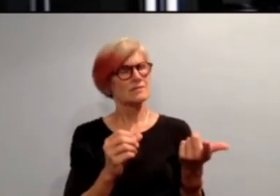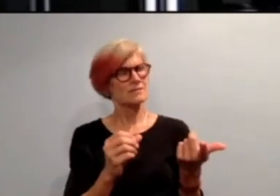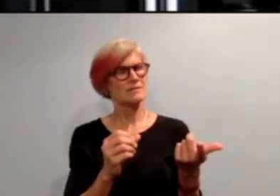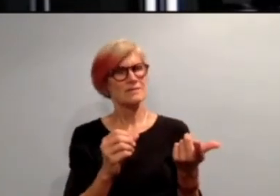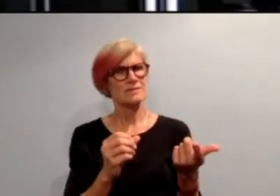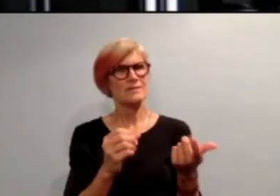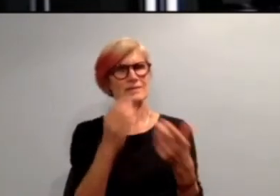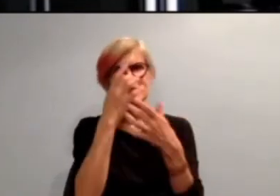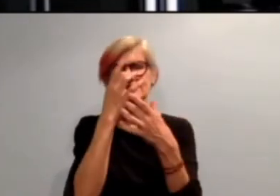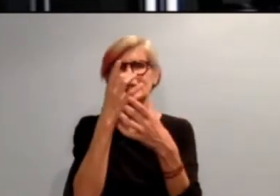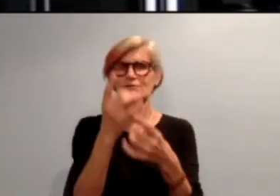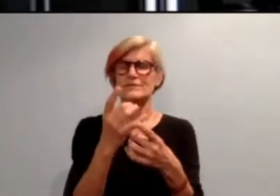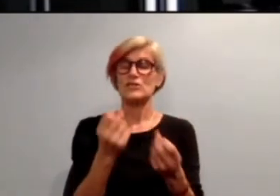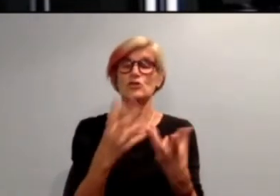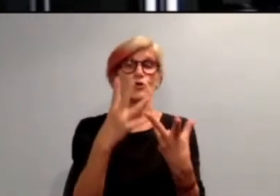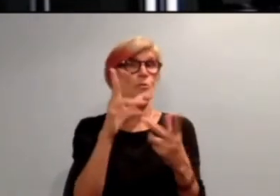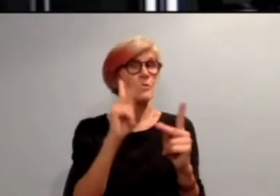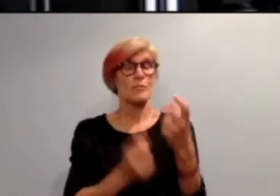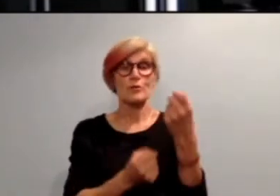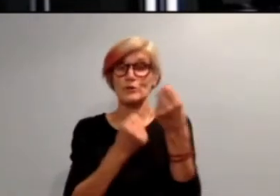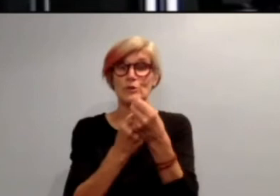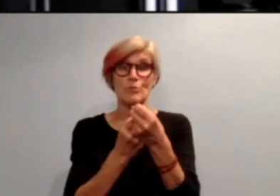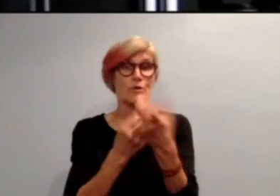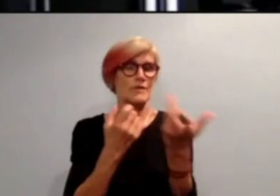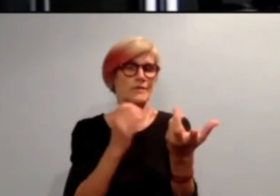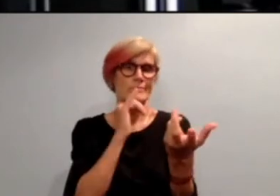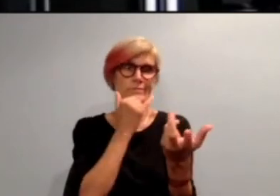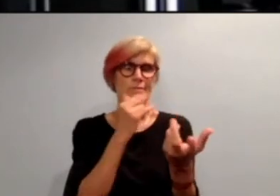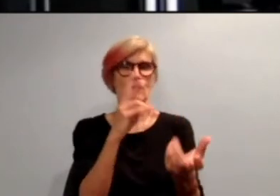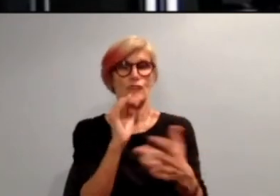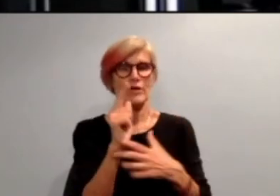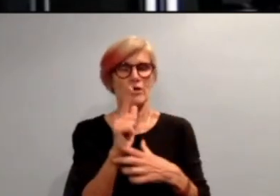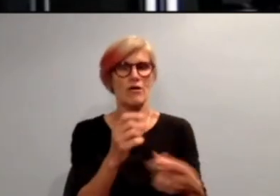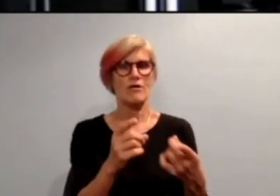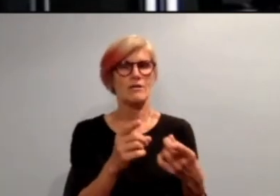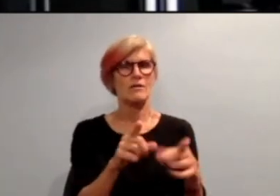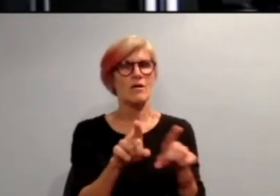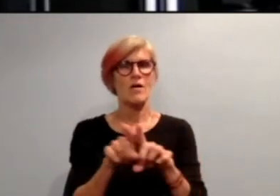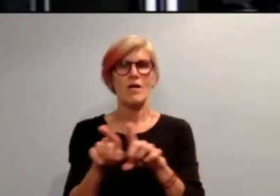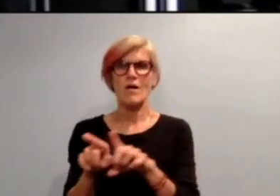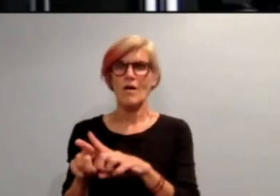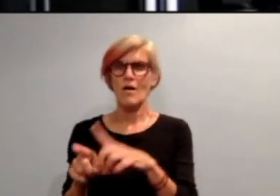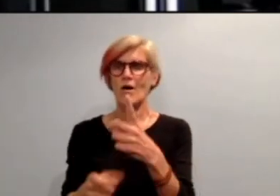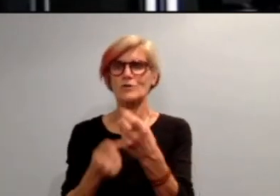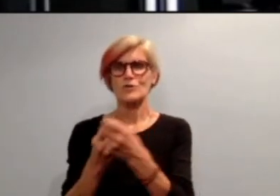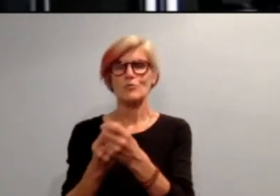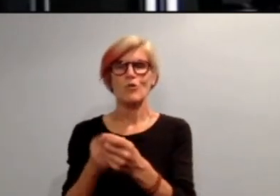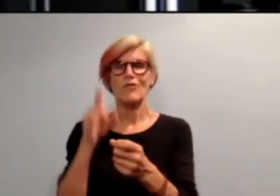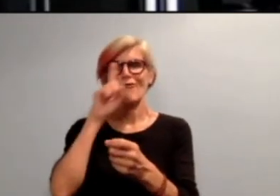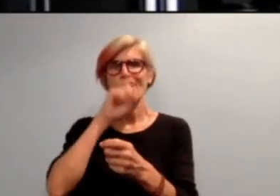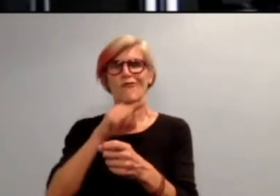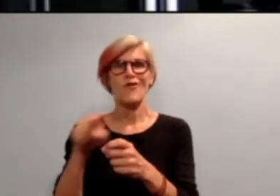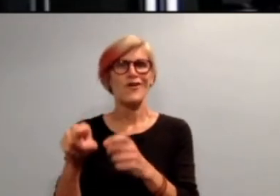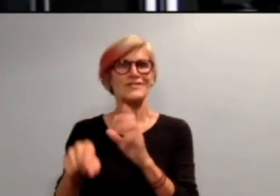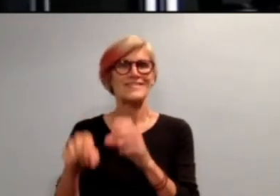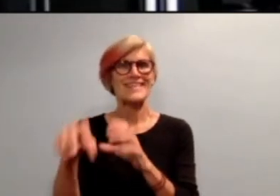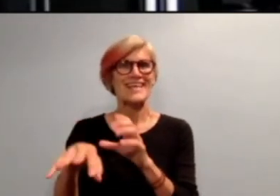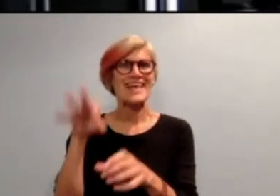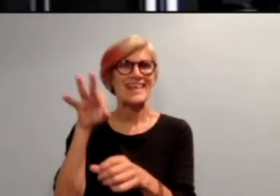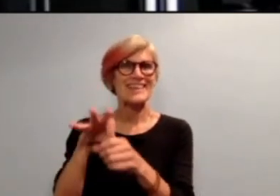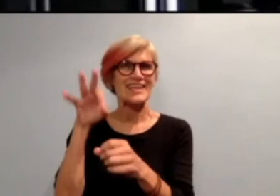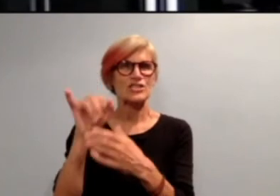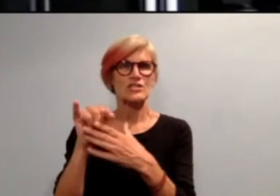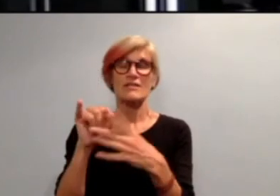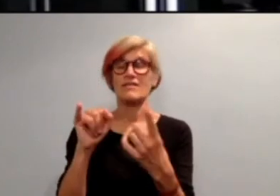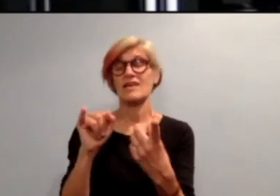misguided recall effort were just as vocal in their support of the false election claims leading up to the attacks on the US